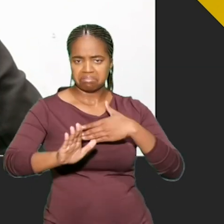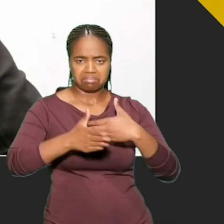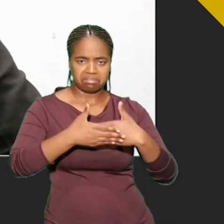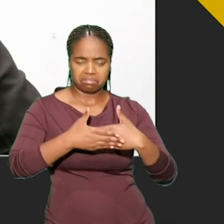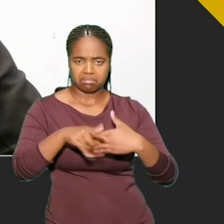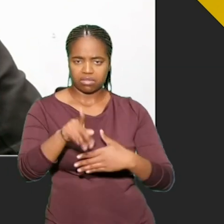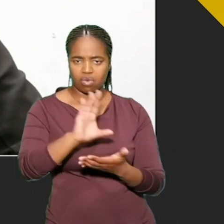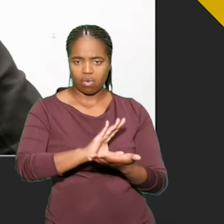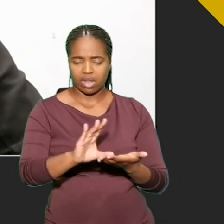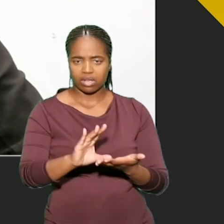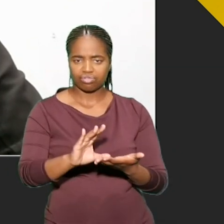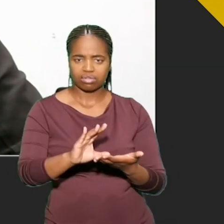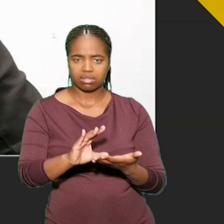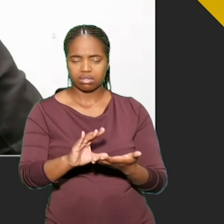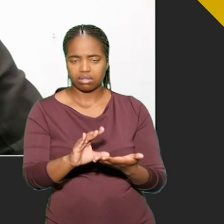the